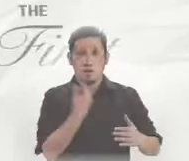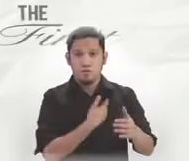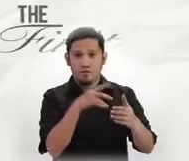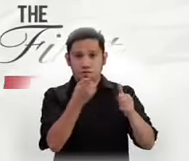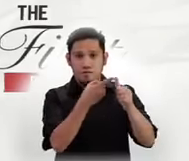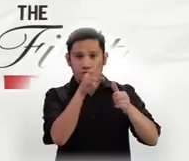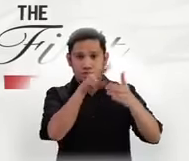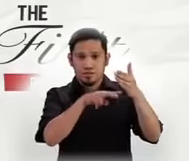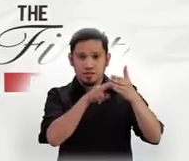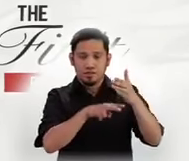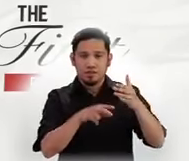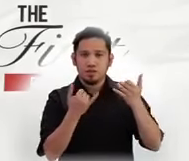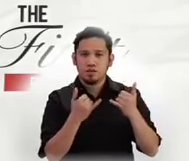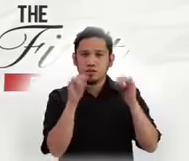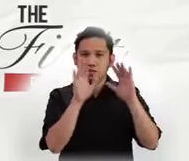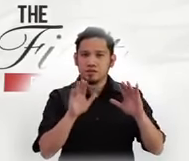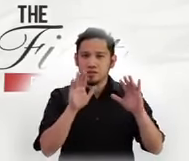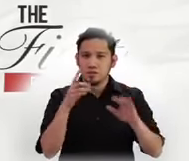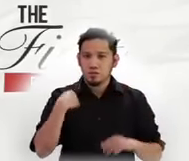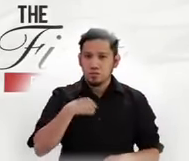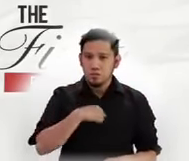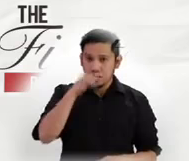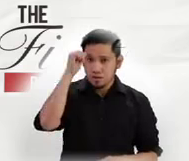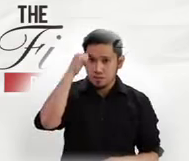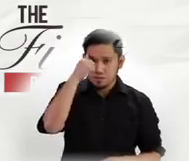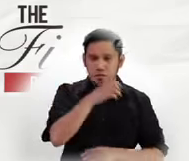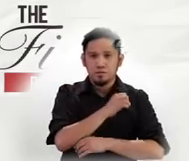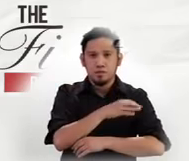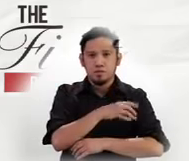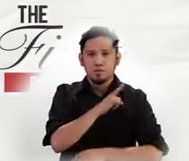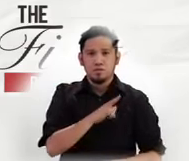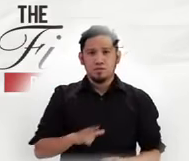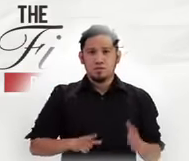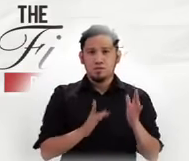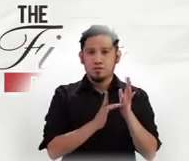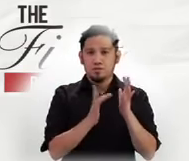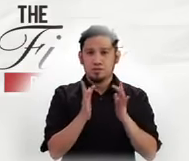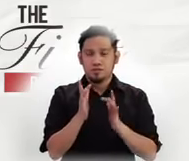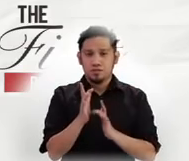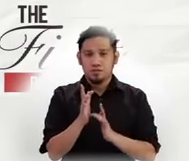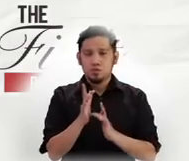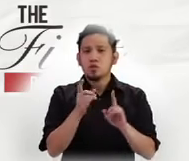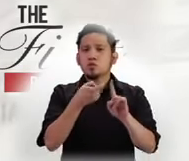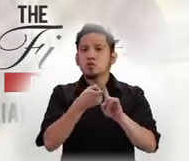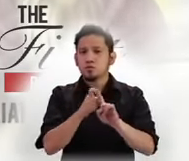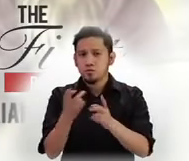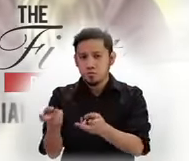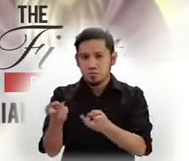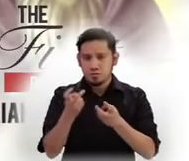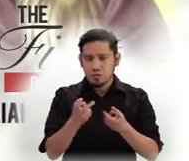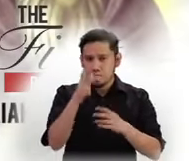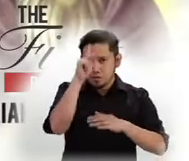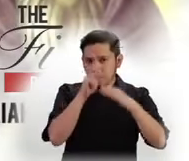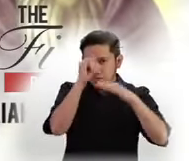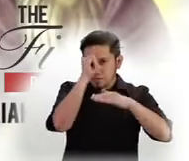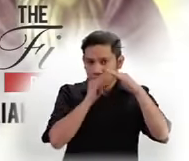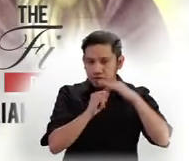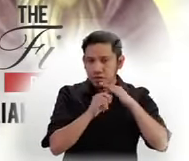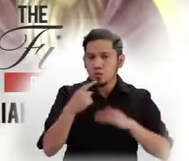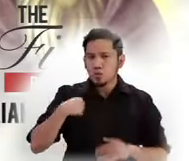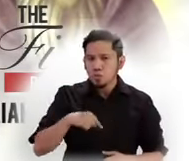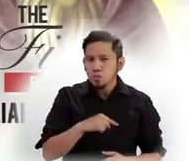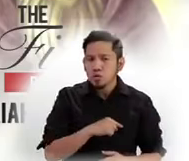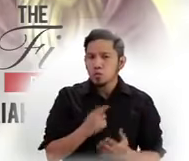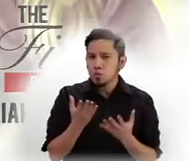Our first reading on this Sunday when we commemorate the baptism of the Lord Jesus comes from Isaiah.